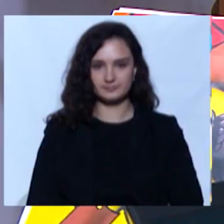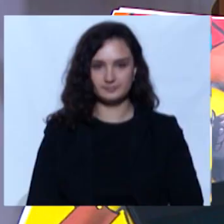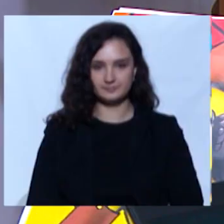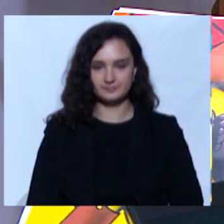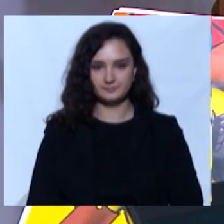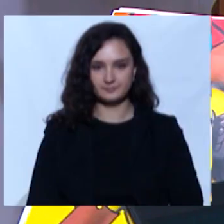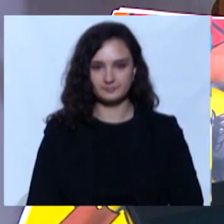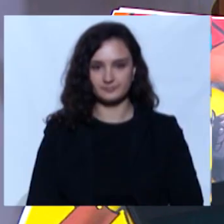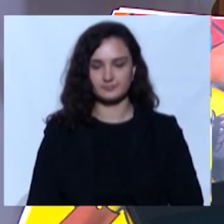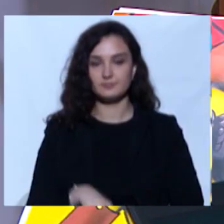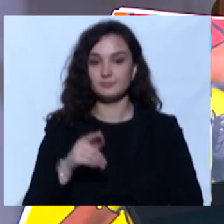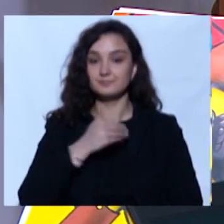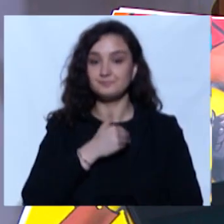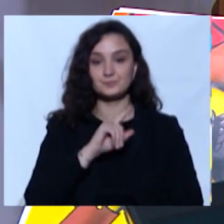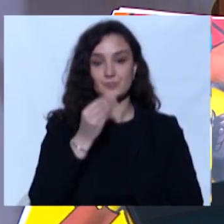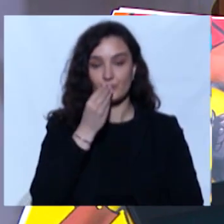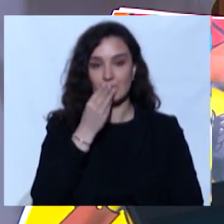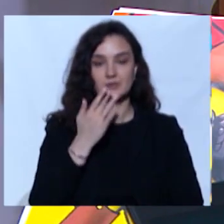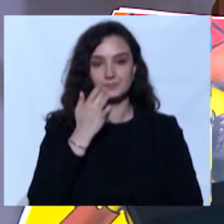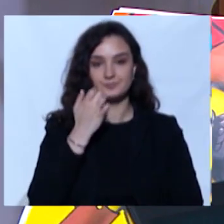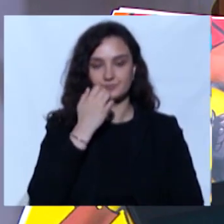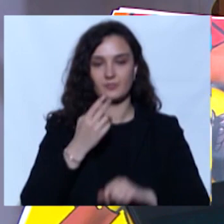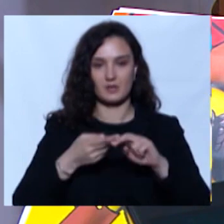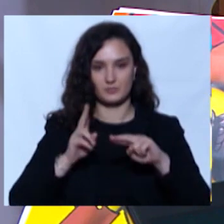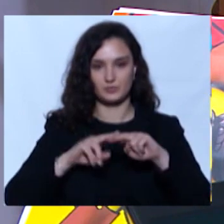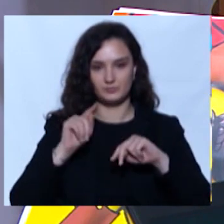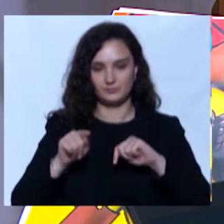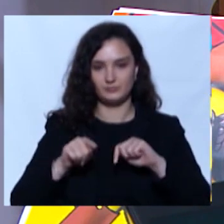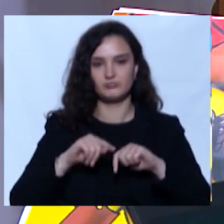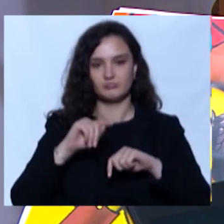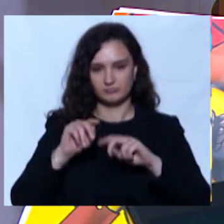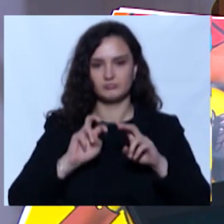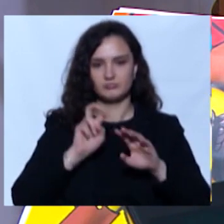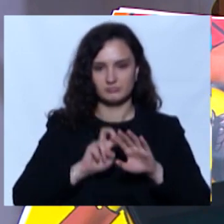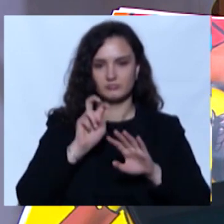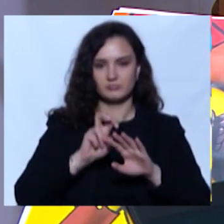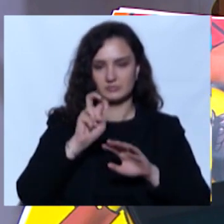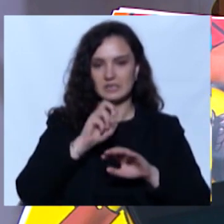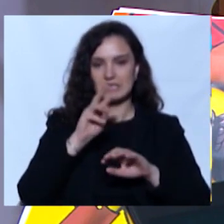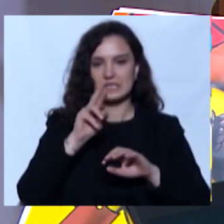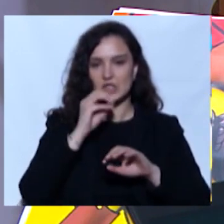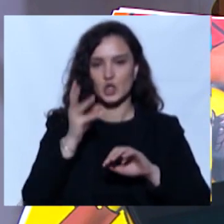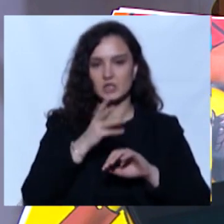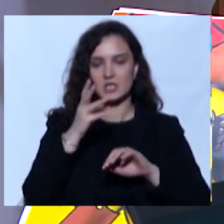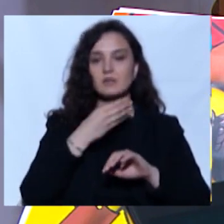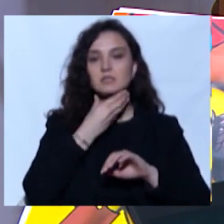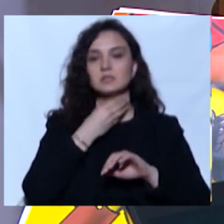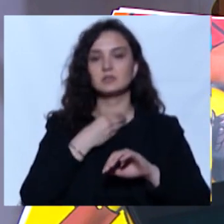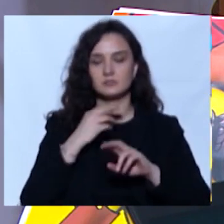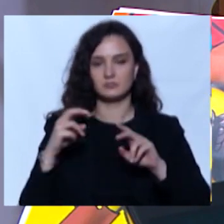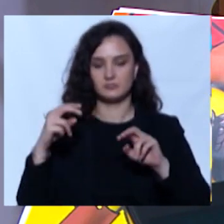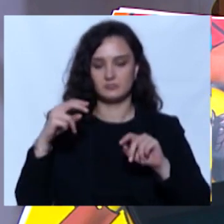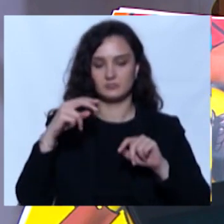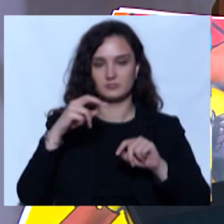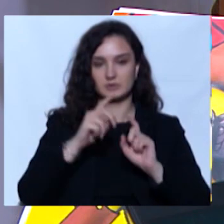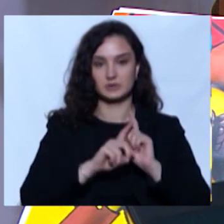animals. He wanted to eat the nuts, so he climbed up the dinosaur's neck. He started